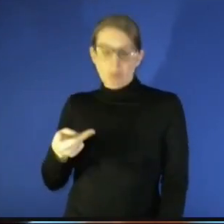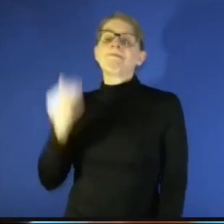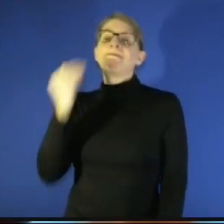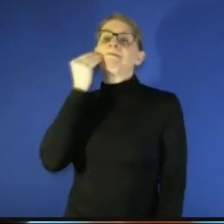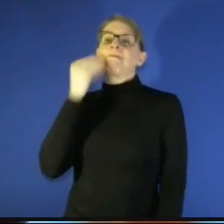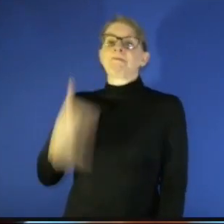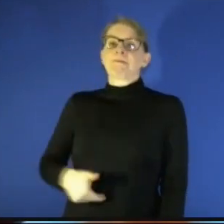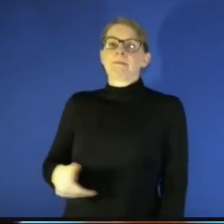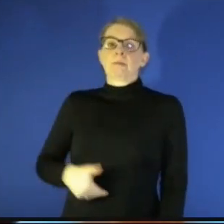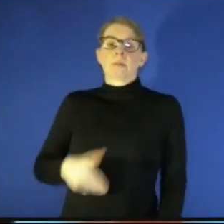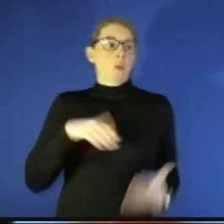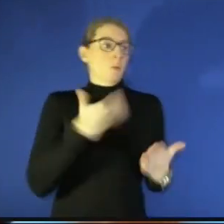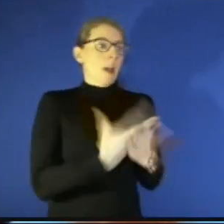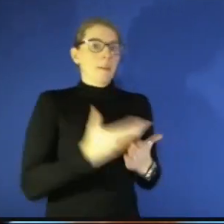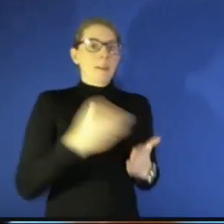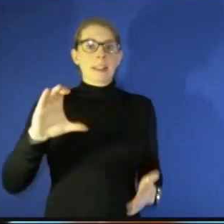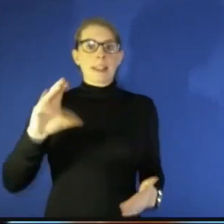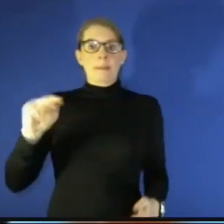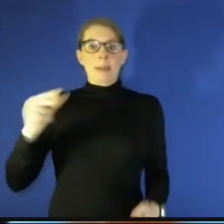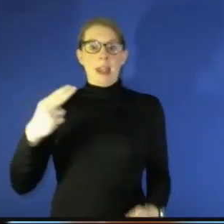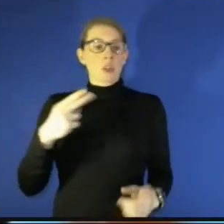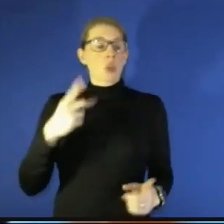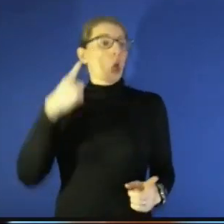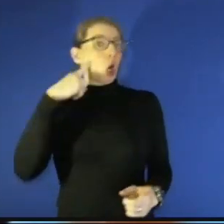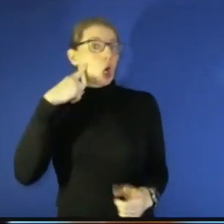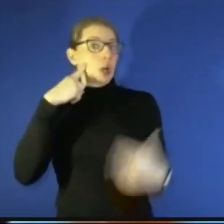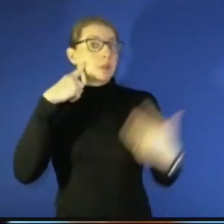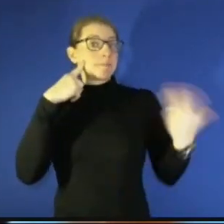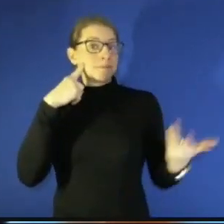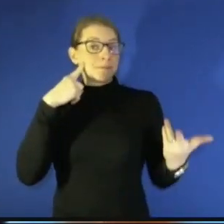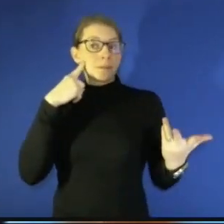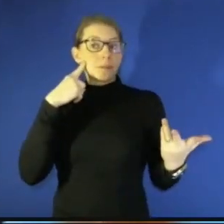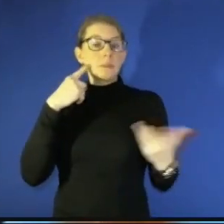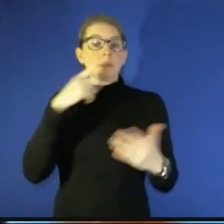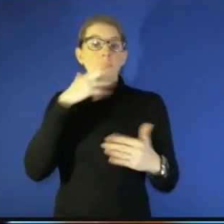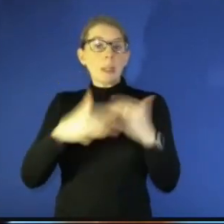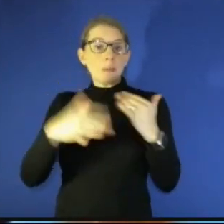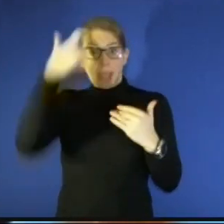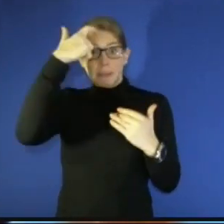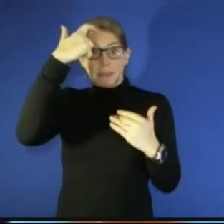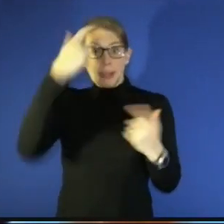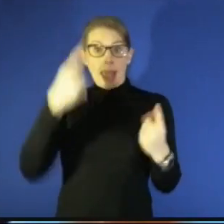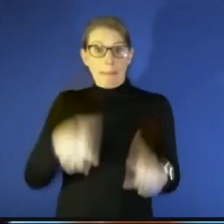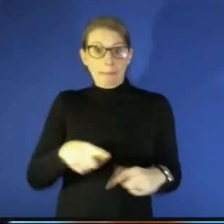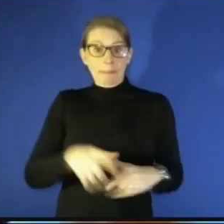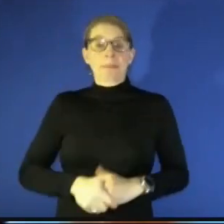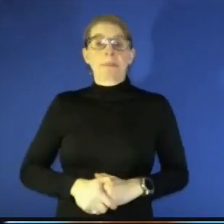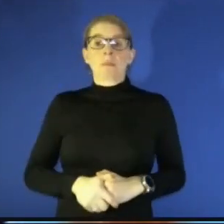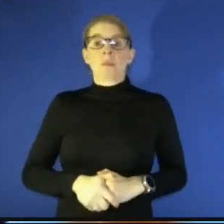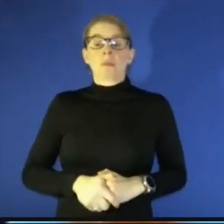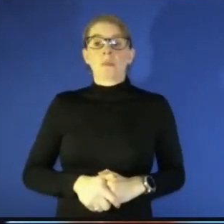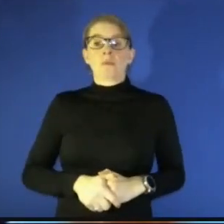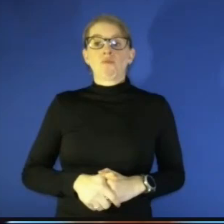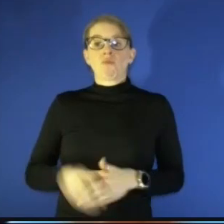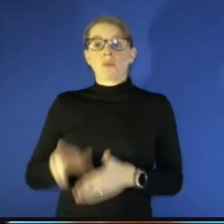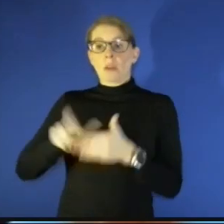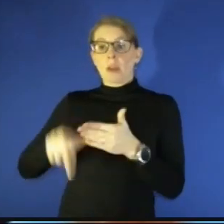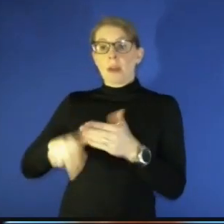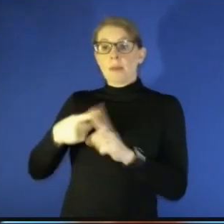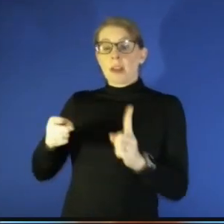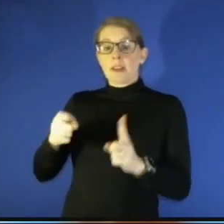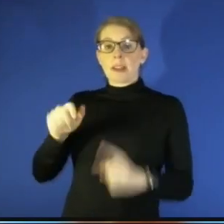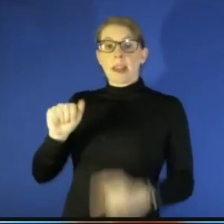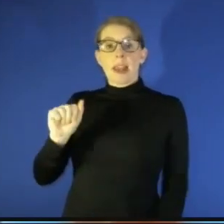there that we heard that she had a brain bleed and that it resulted because of her AVM